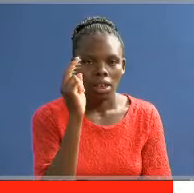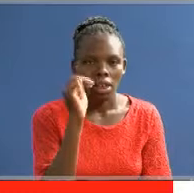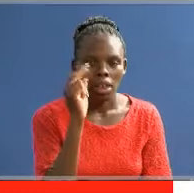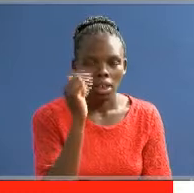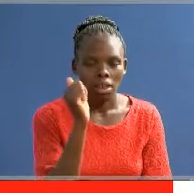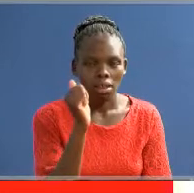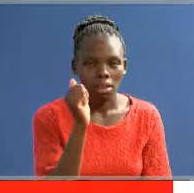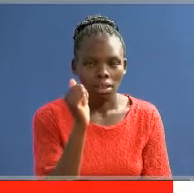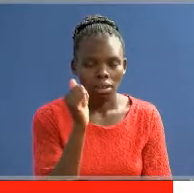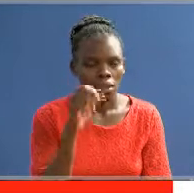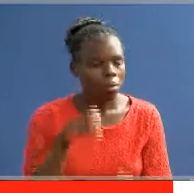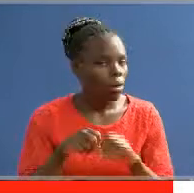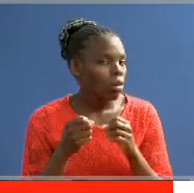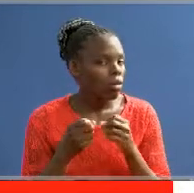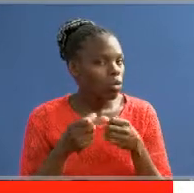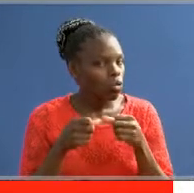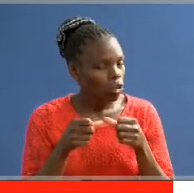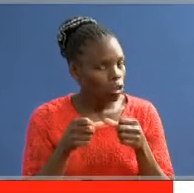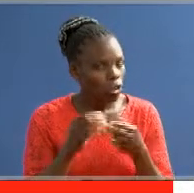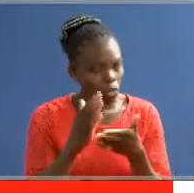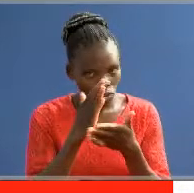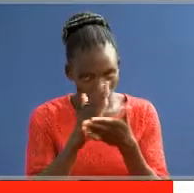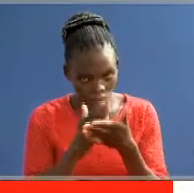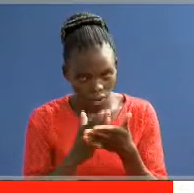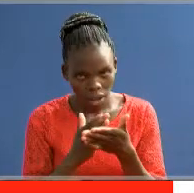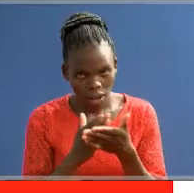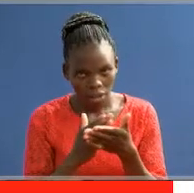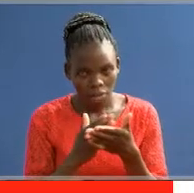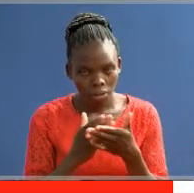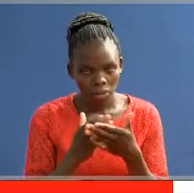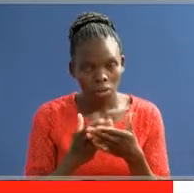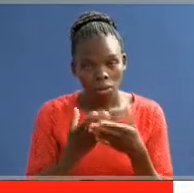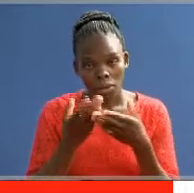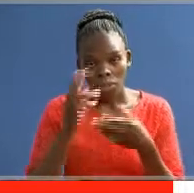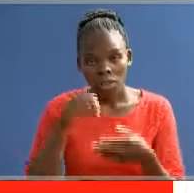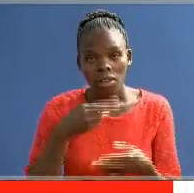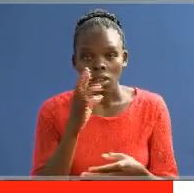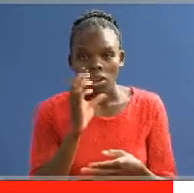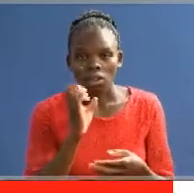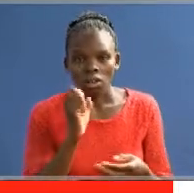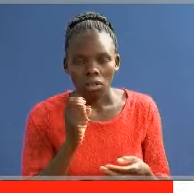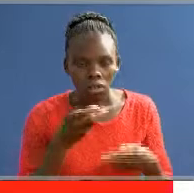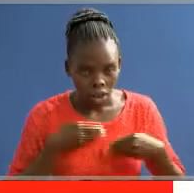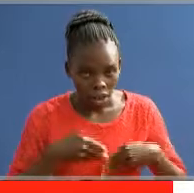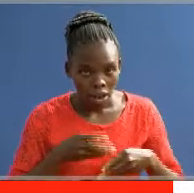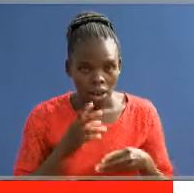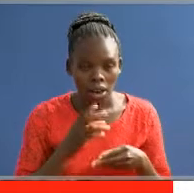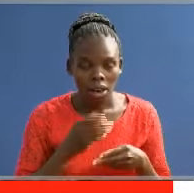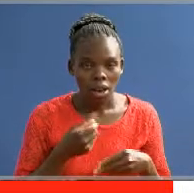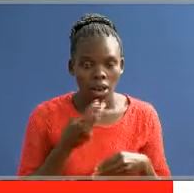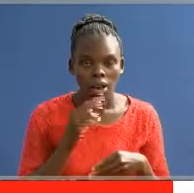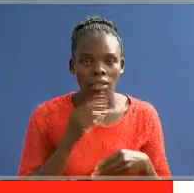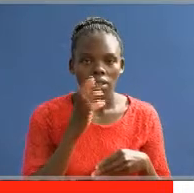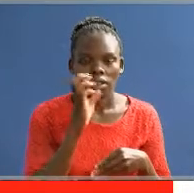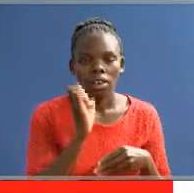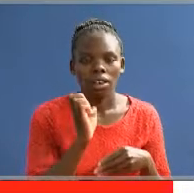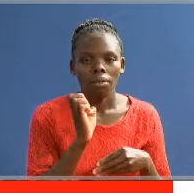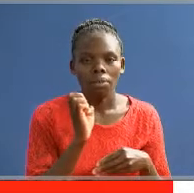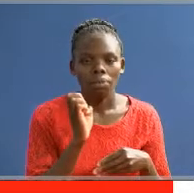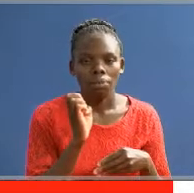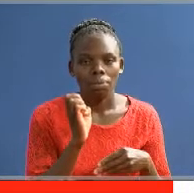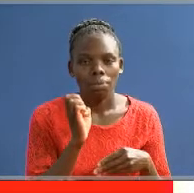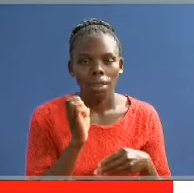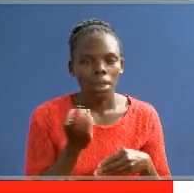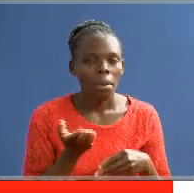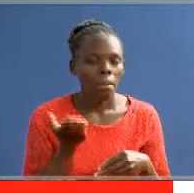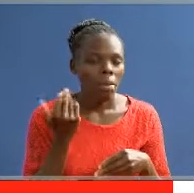the brake that causes the cells to continue to divide. Apart from cervical cancer, HPV has also been associated with cancers of the oropharynx, which is basically